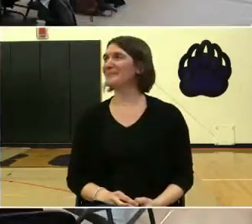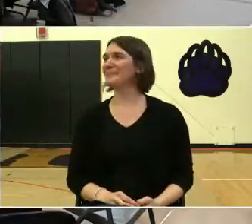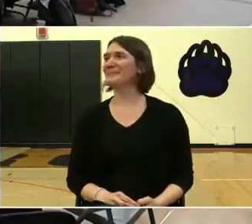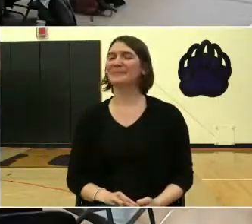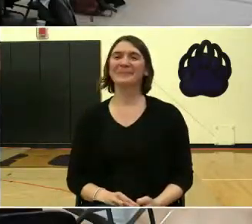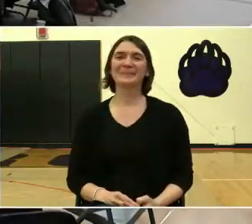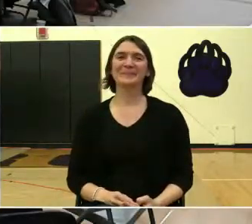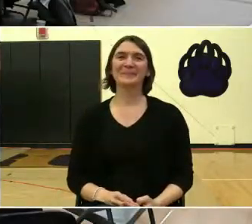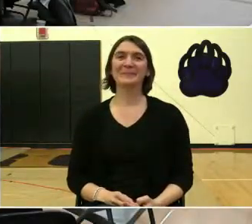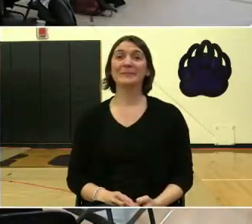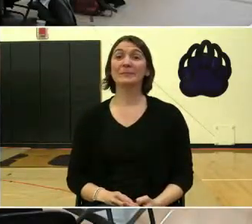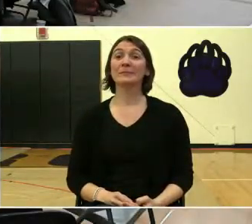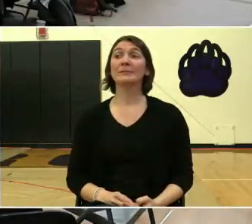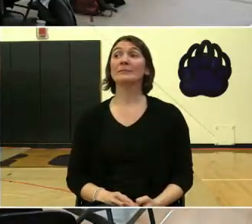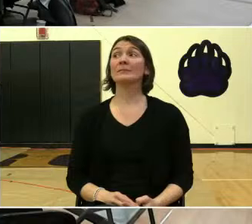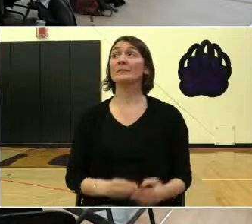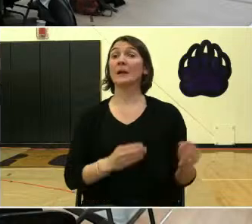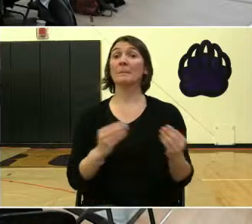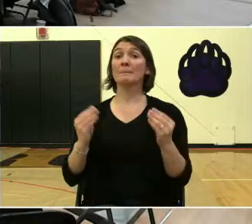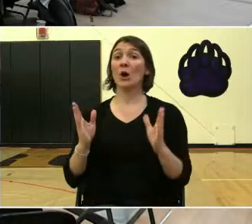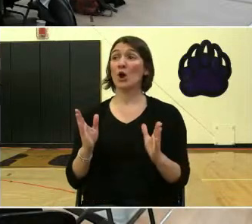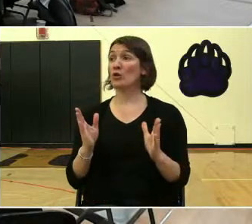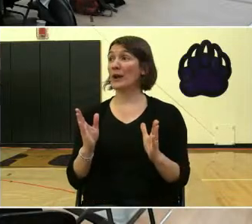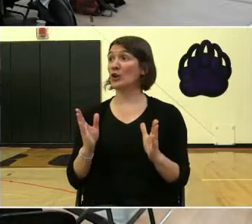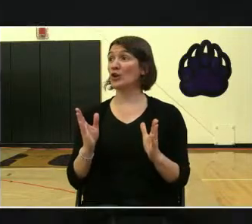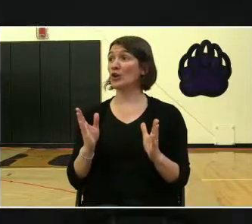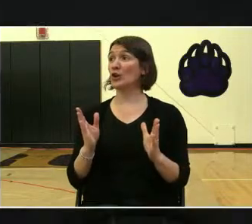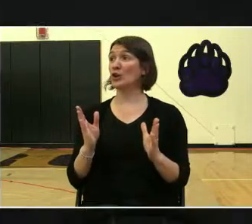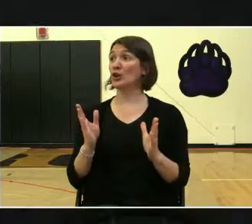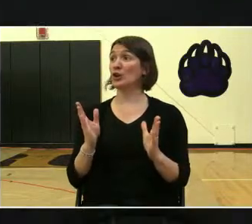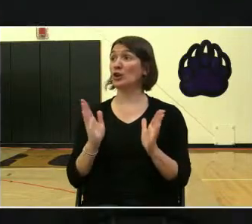question behind Mr